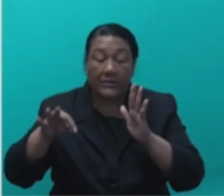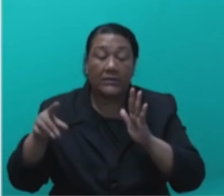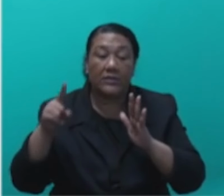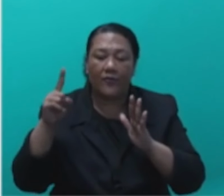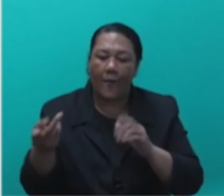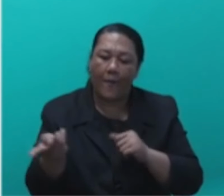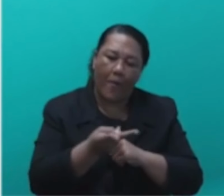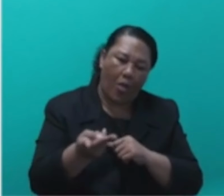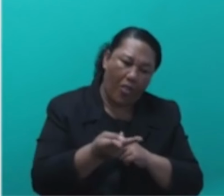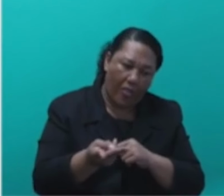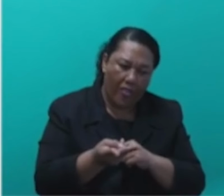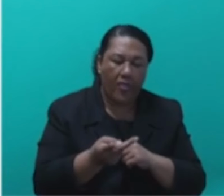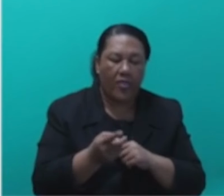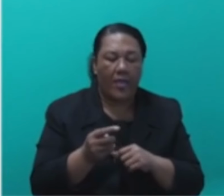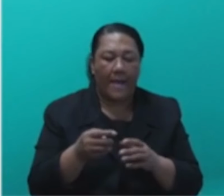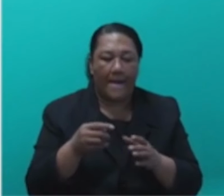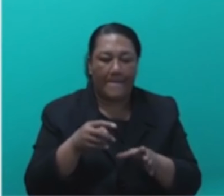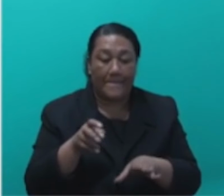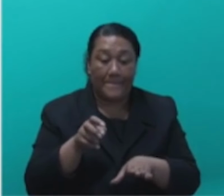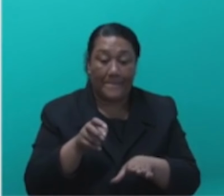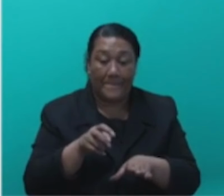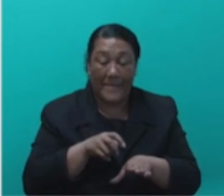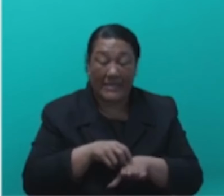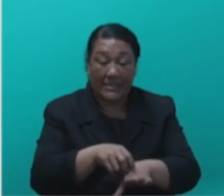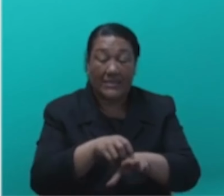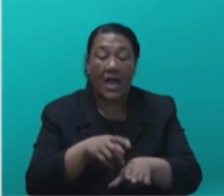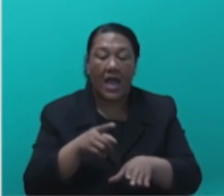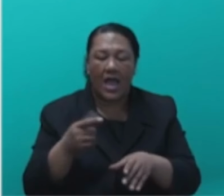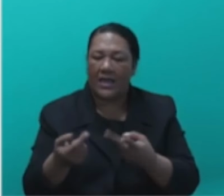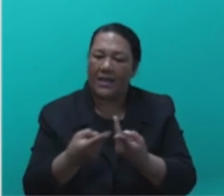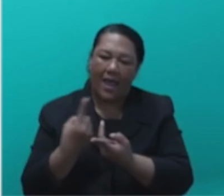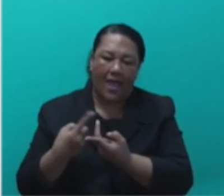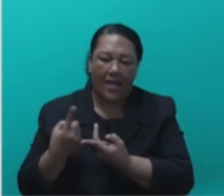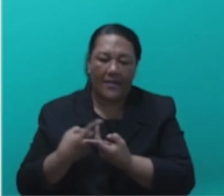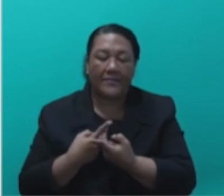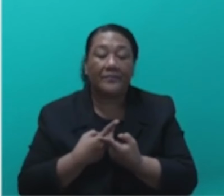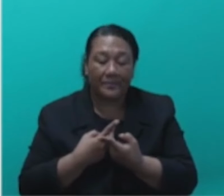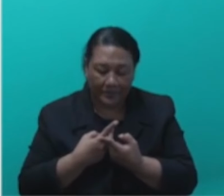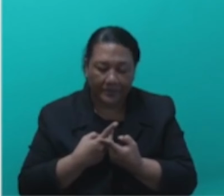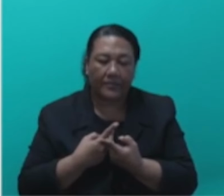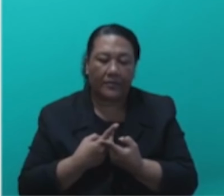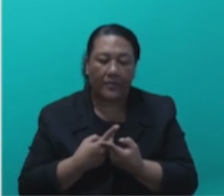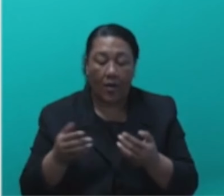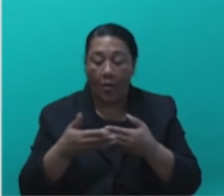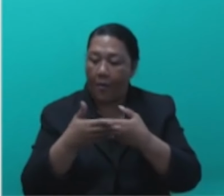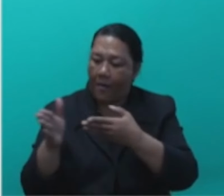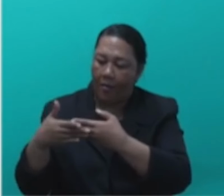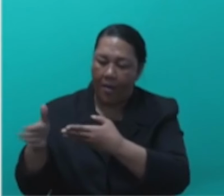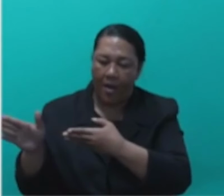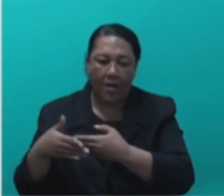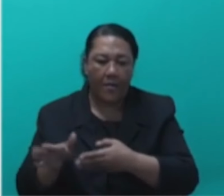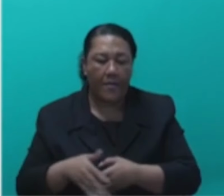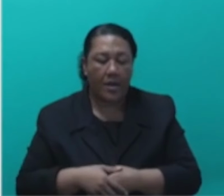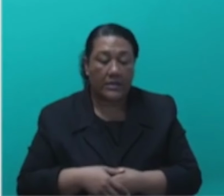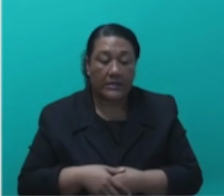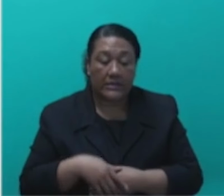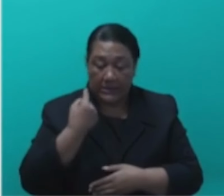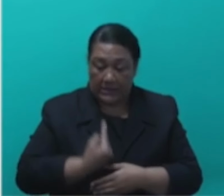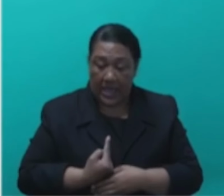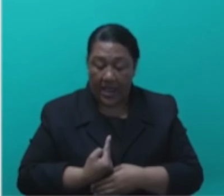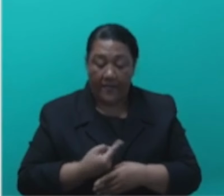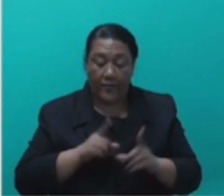passenger and all cargo carriers, open route rights, an open charter regime, self-handling